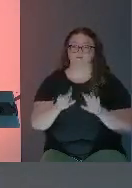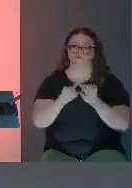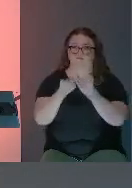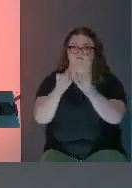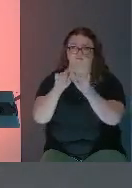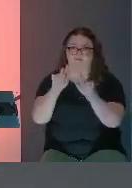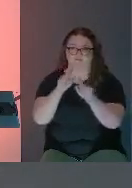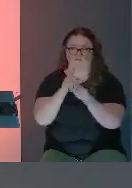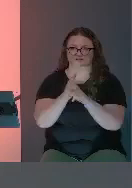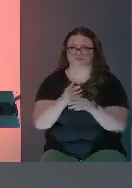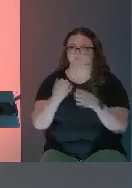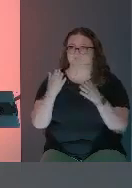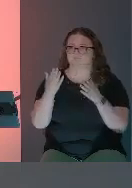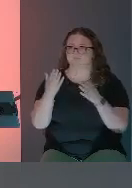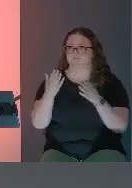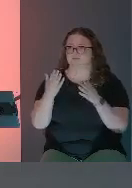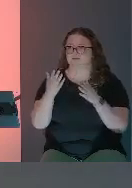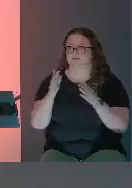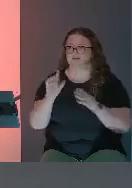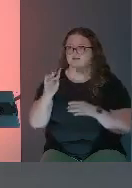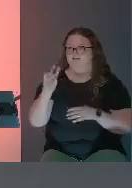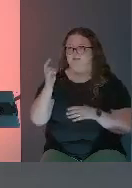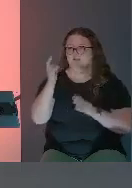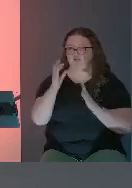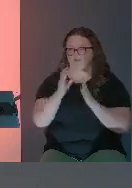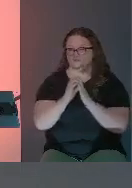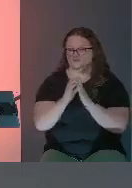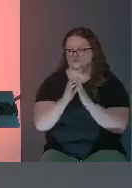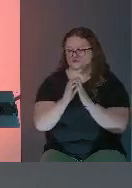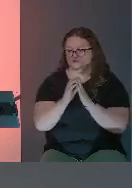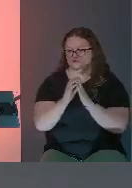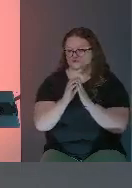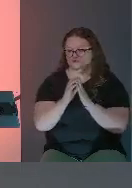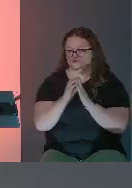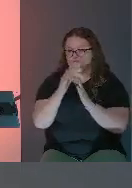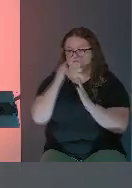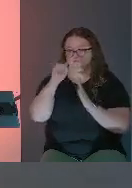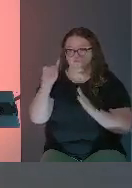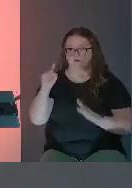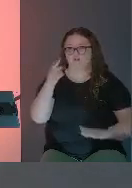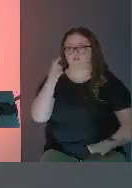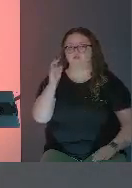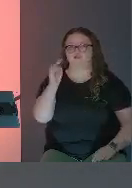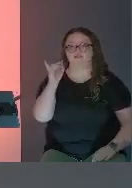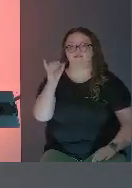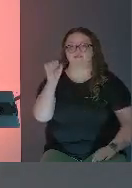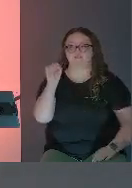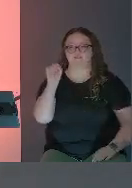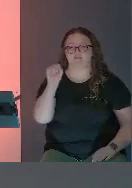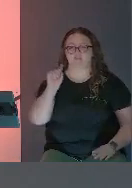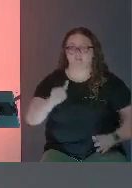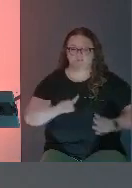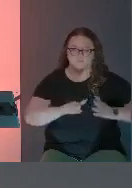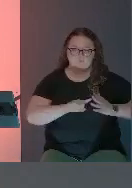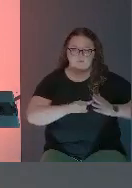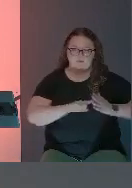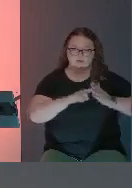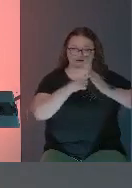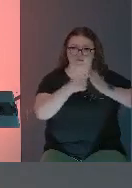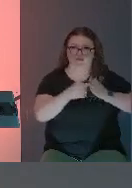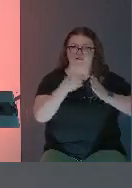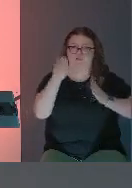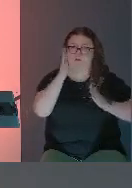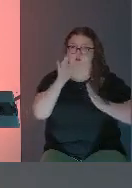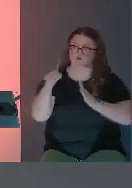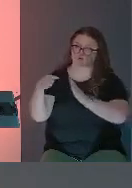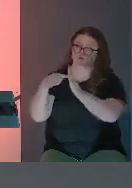in the second chapter of the book of Genesis, at the very, very beginning, God reveals to us his